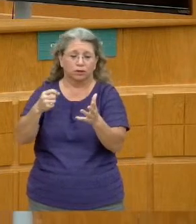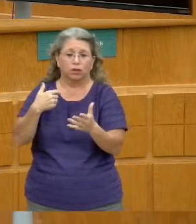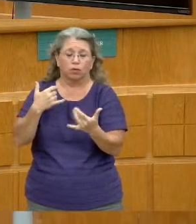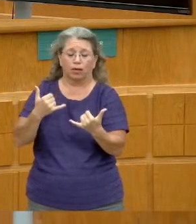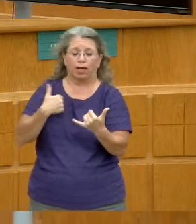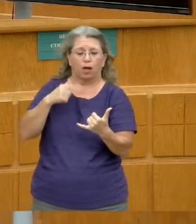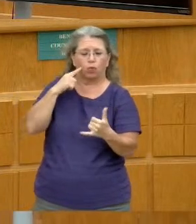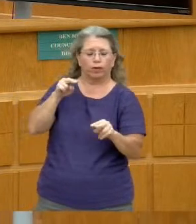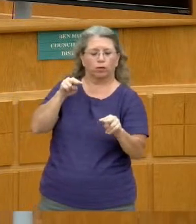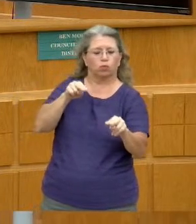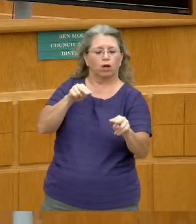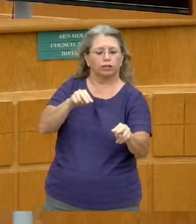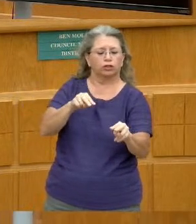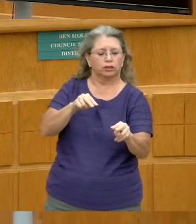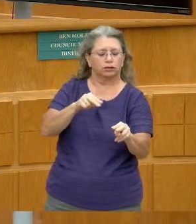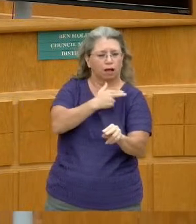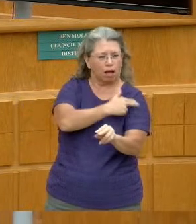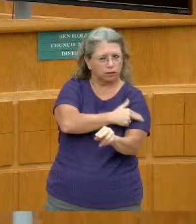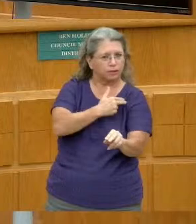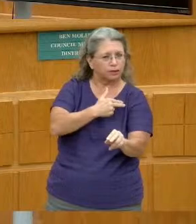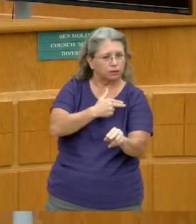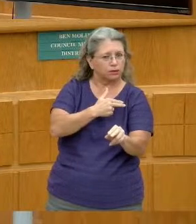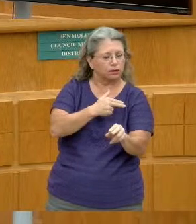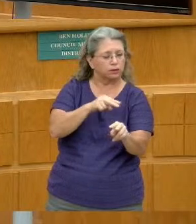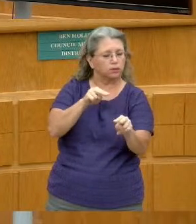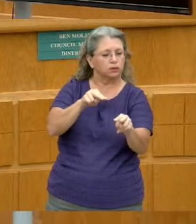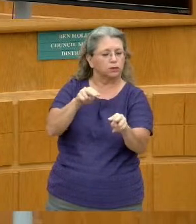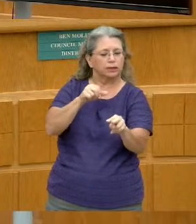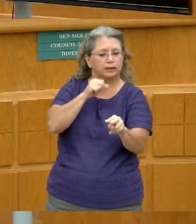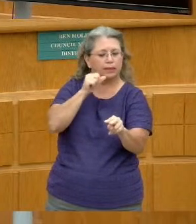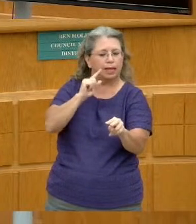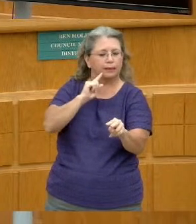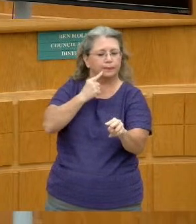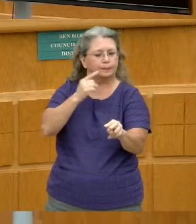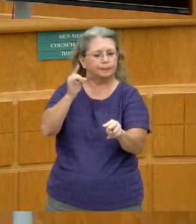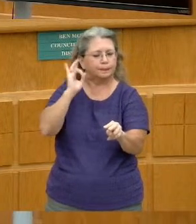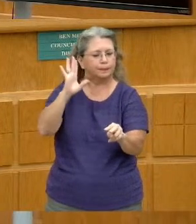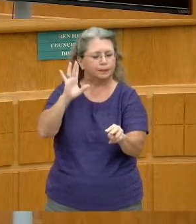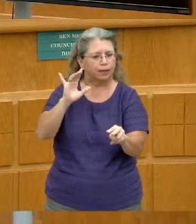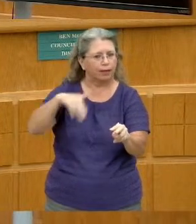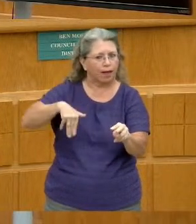critical point, but we're getting close with respect to that.